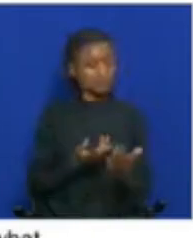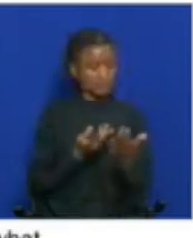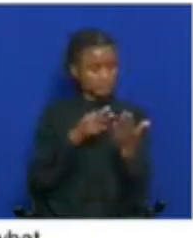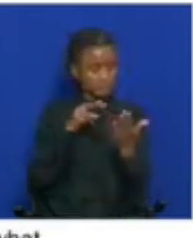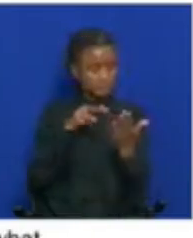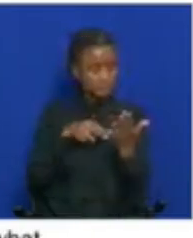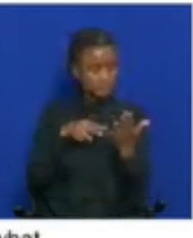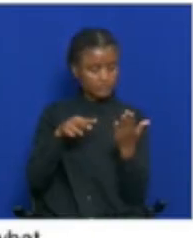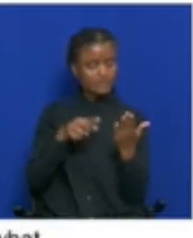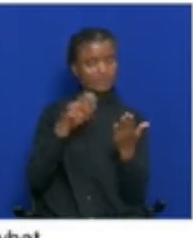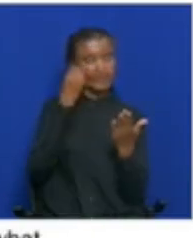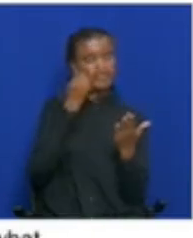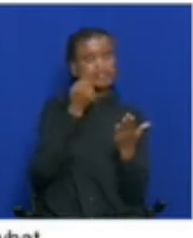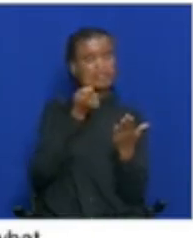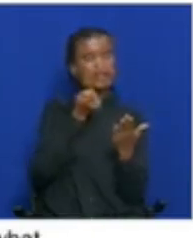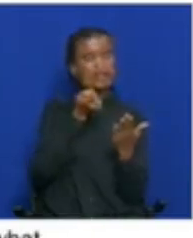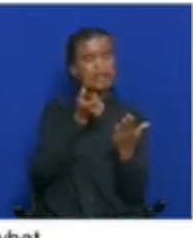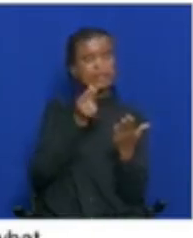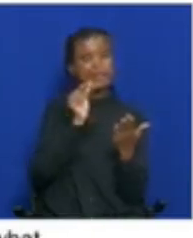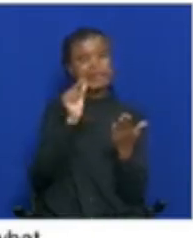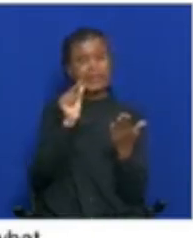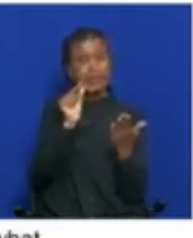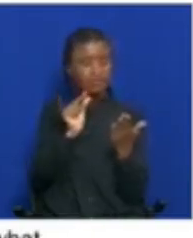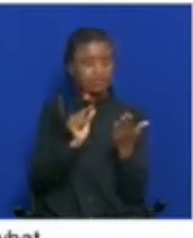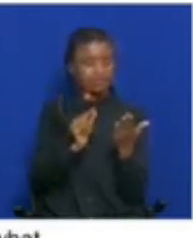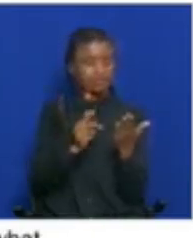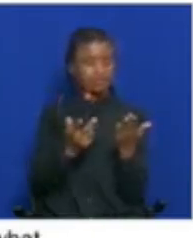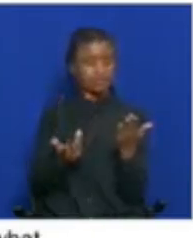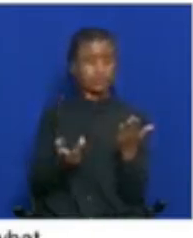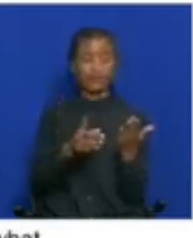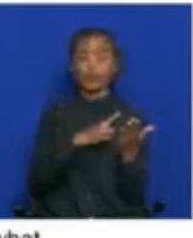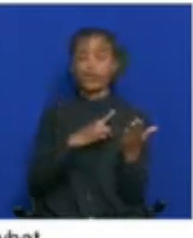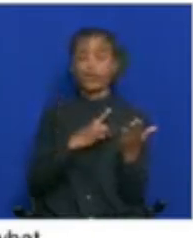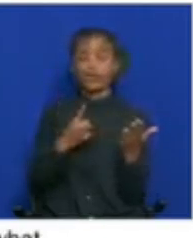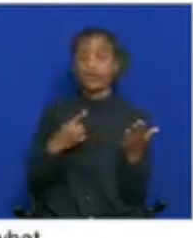we needed to discuss